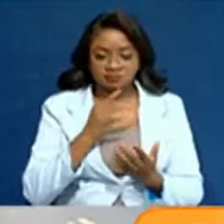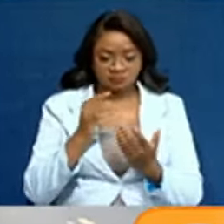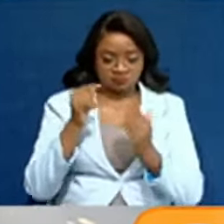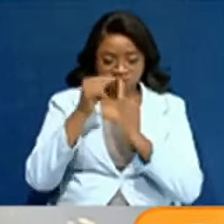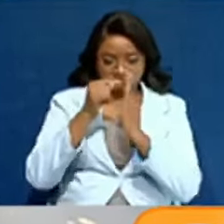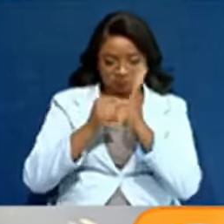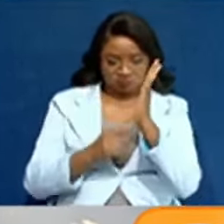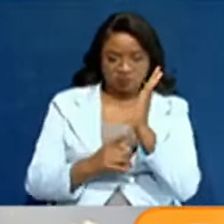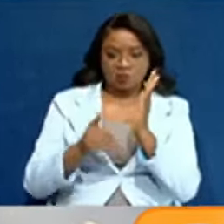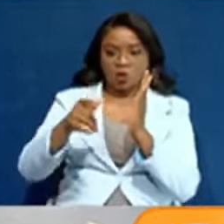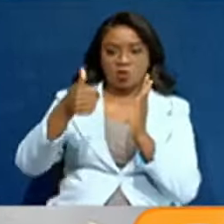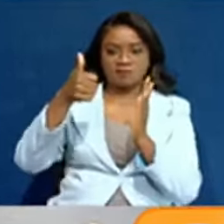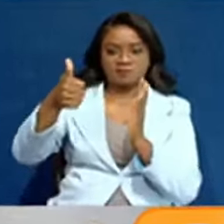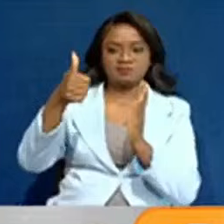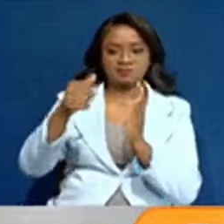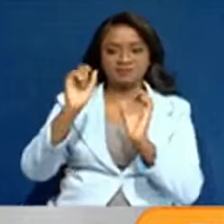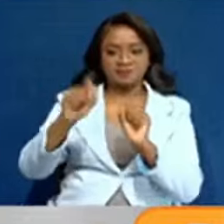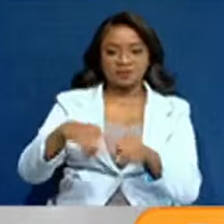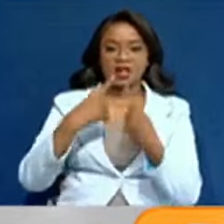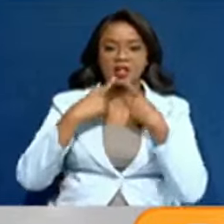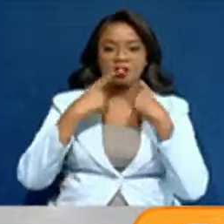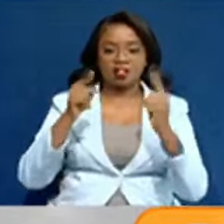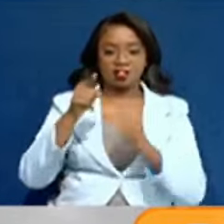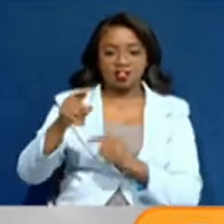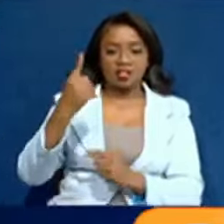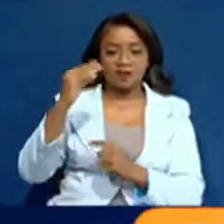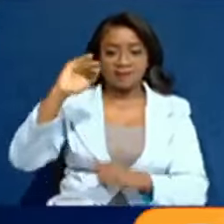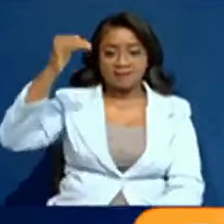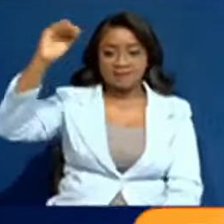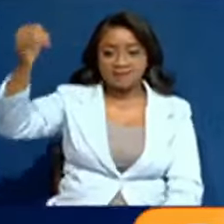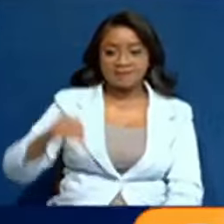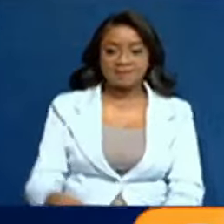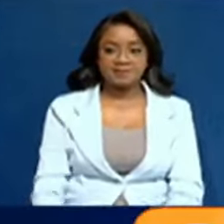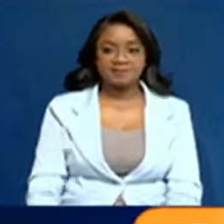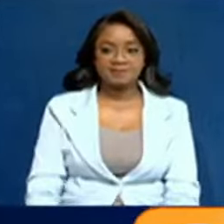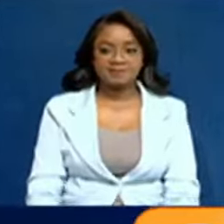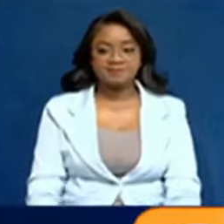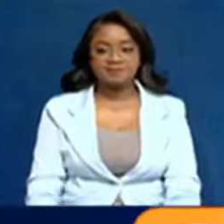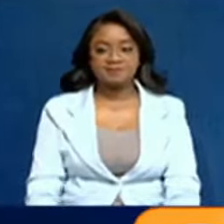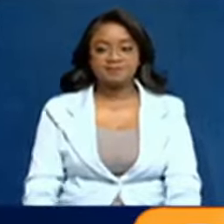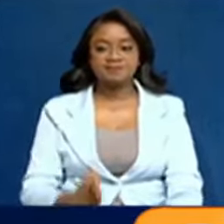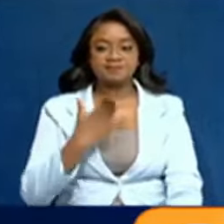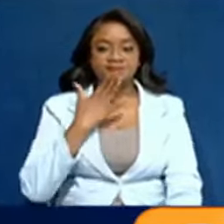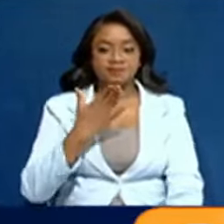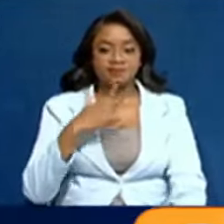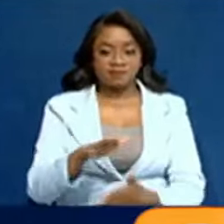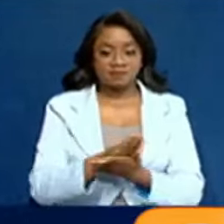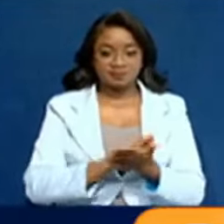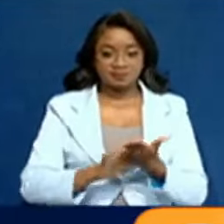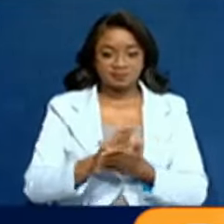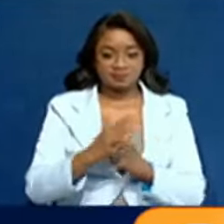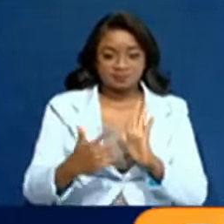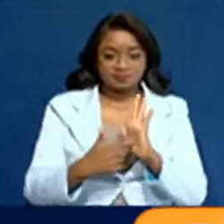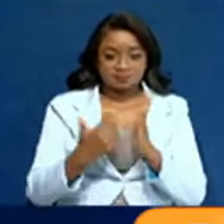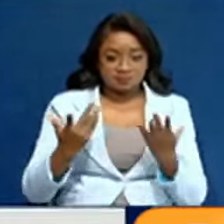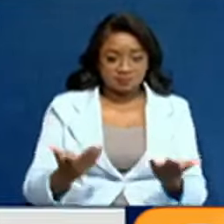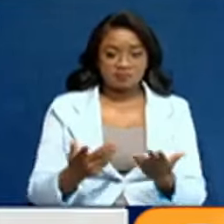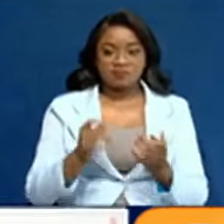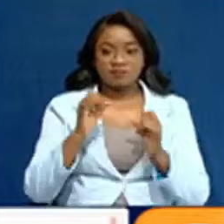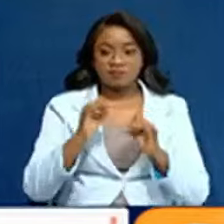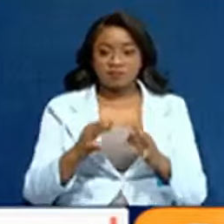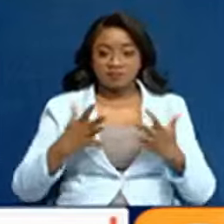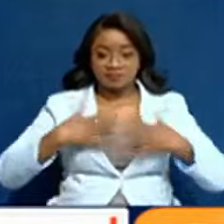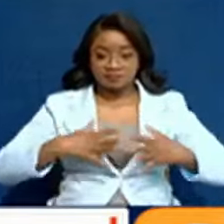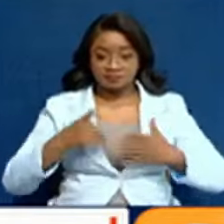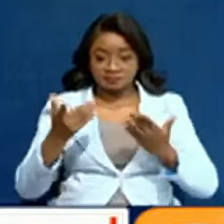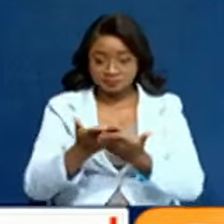city? Thank you very much. The basic of it is the services. What are the citizens